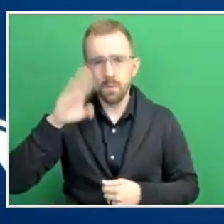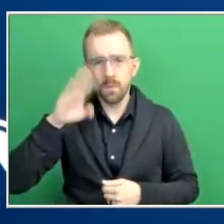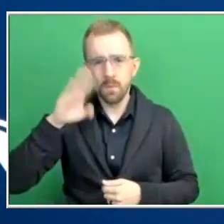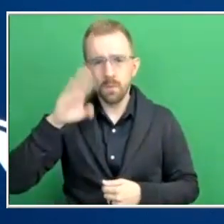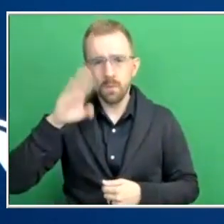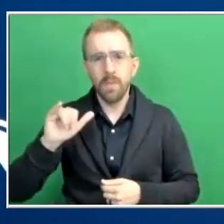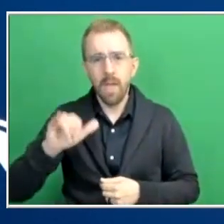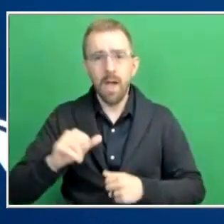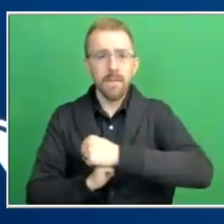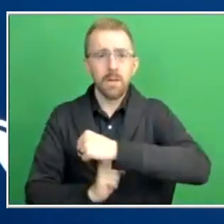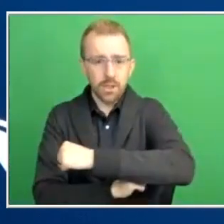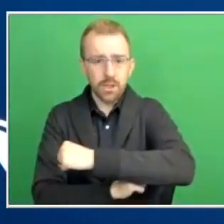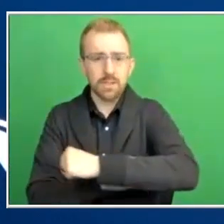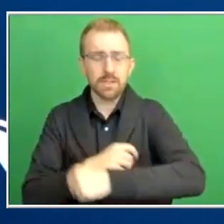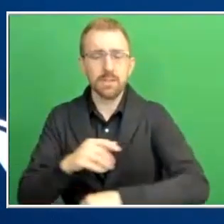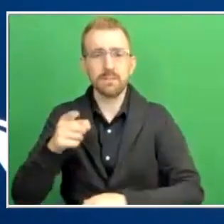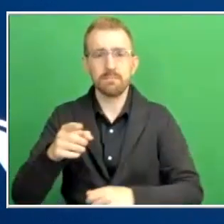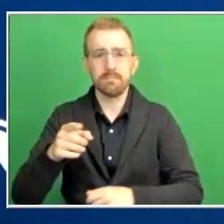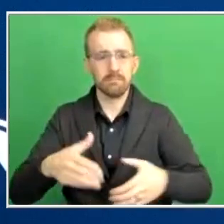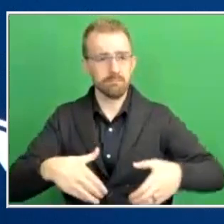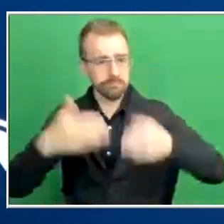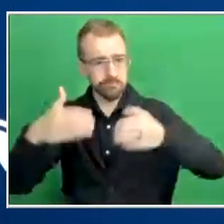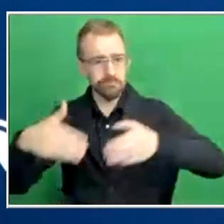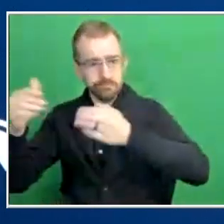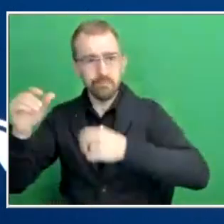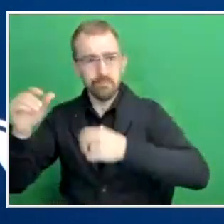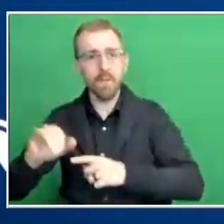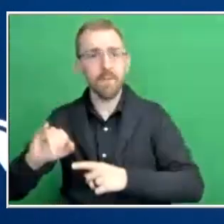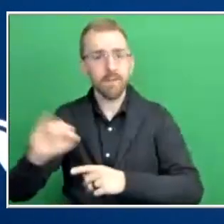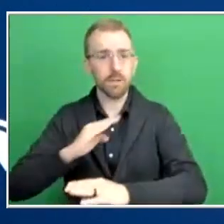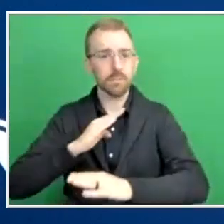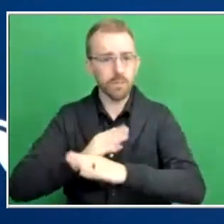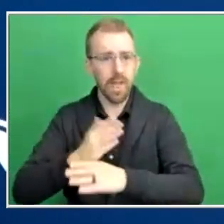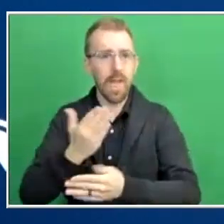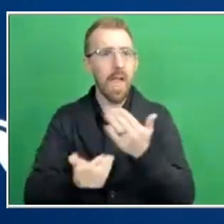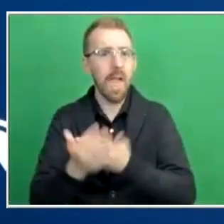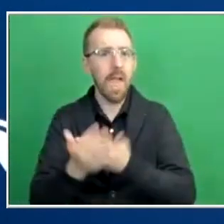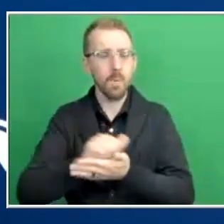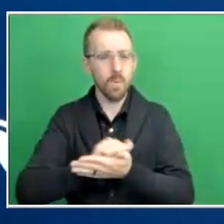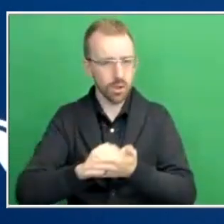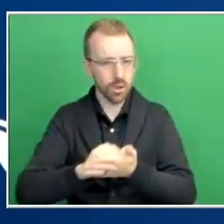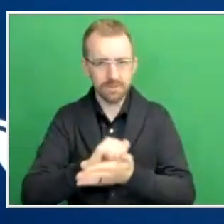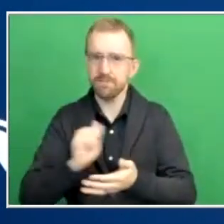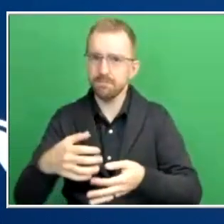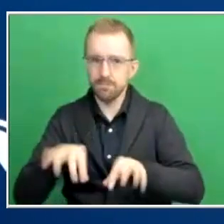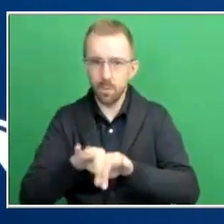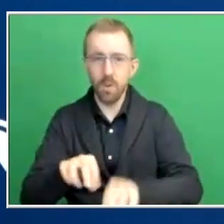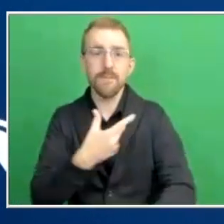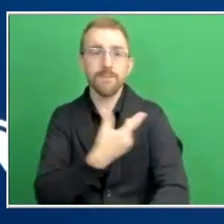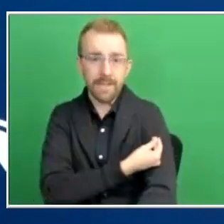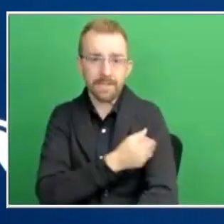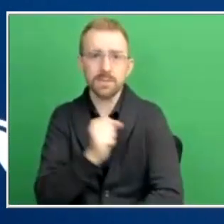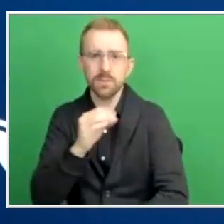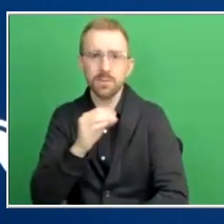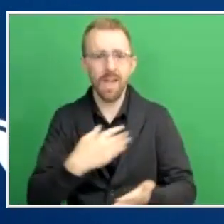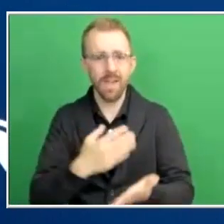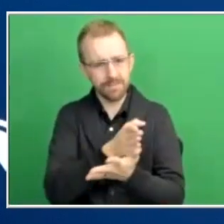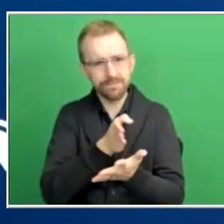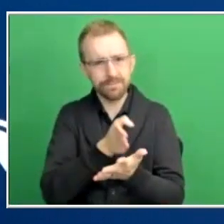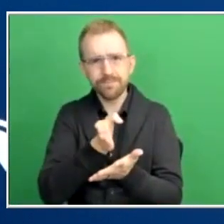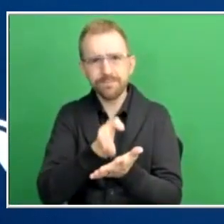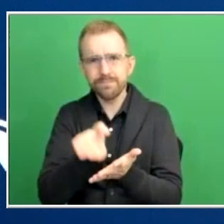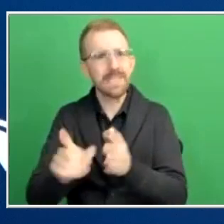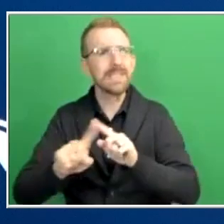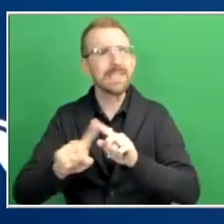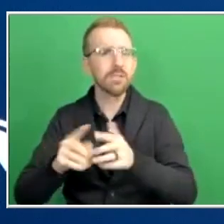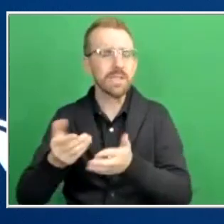foundations, the pillars of infection prevention, hand washing is extremely important, and vaccines. So it is multifactorial on how